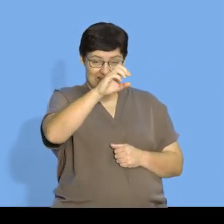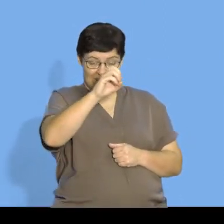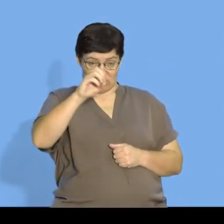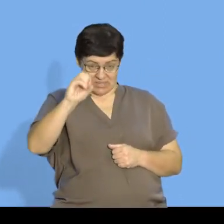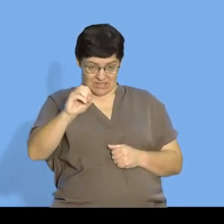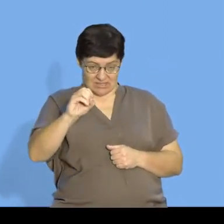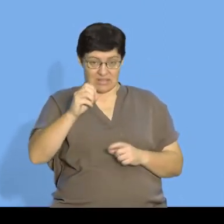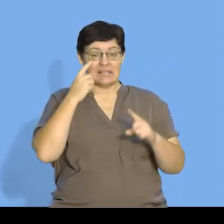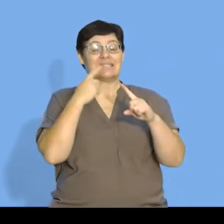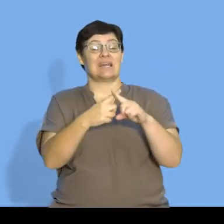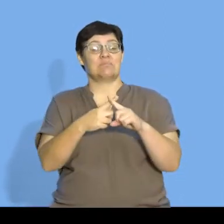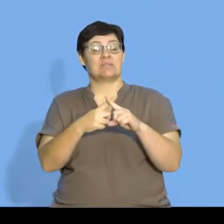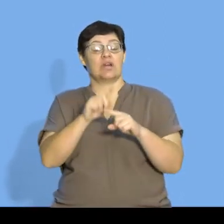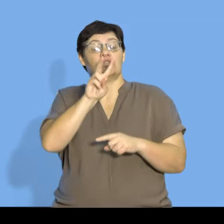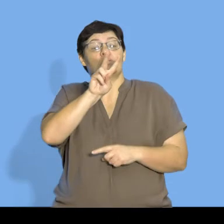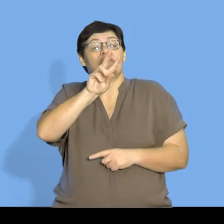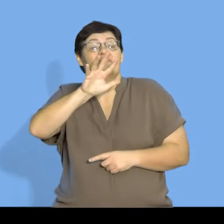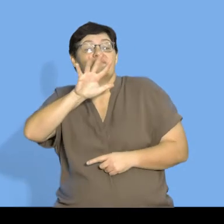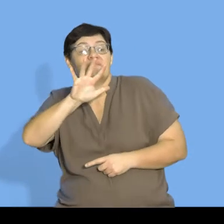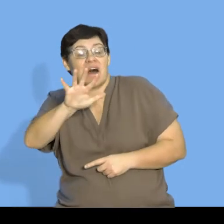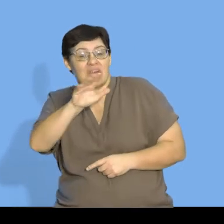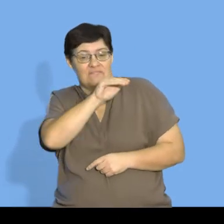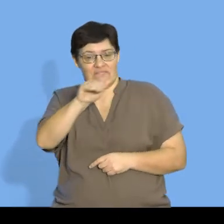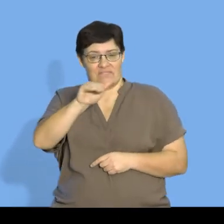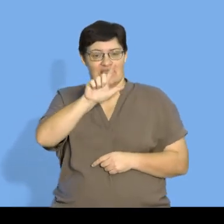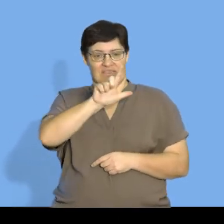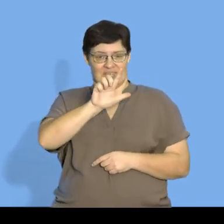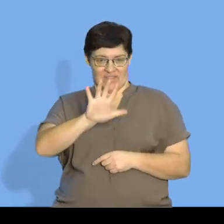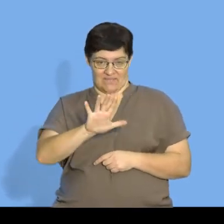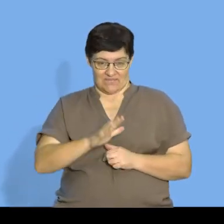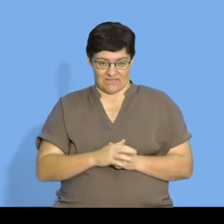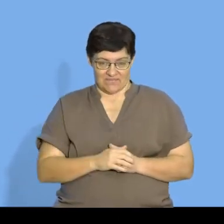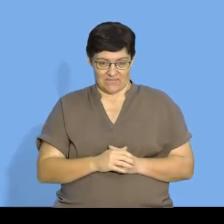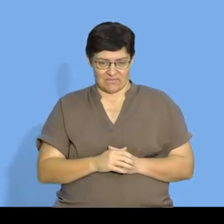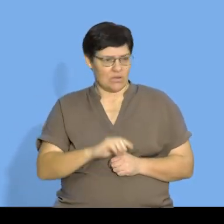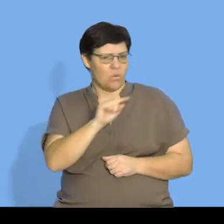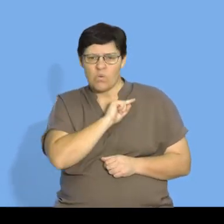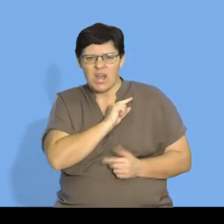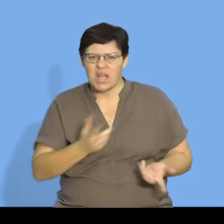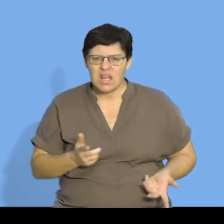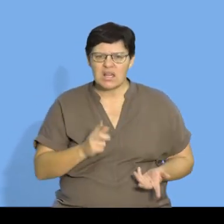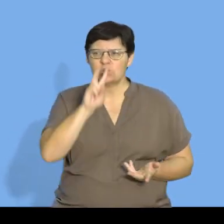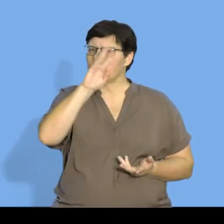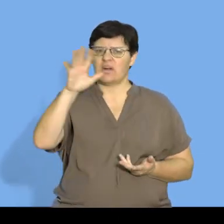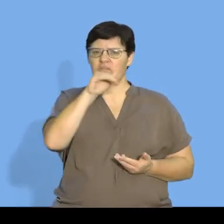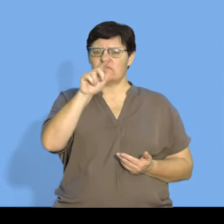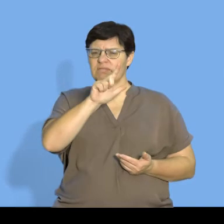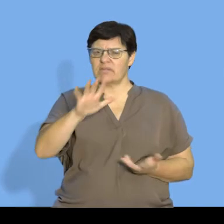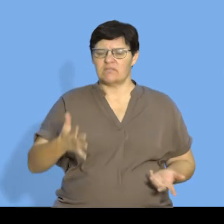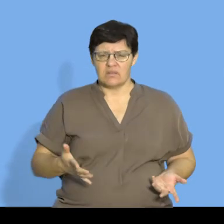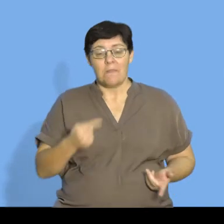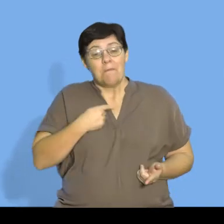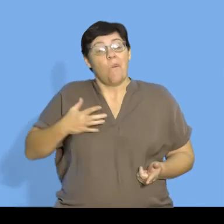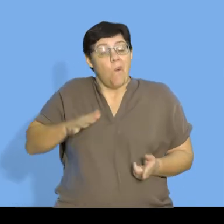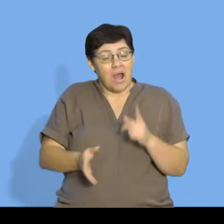rand times 25 over 75. The reason you are doing this calculation is